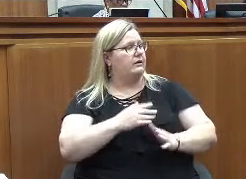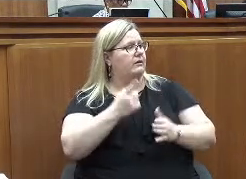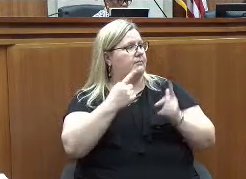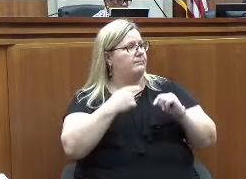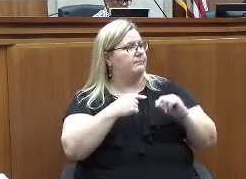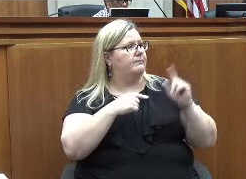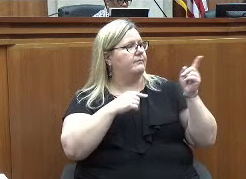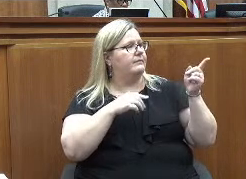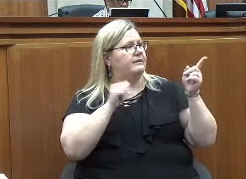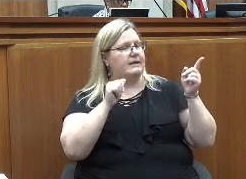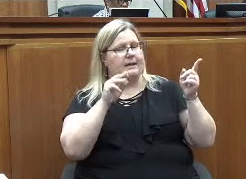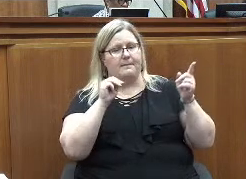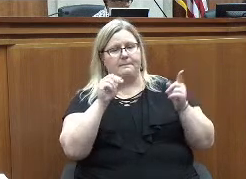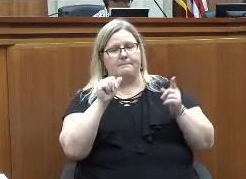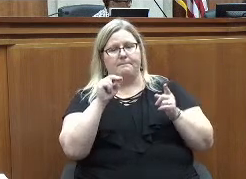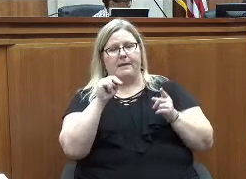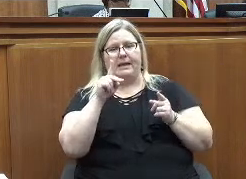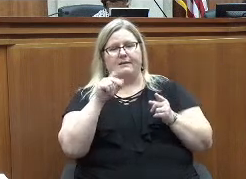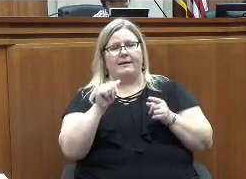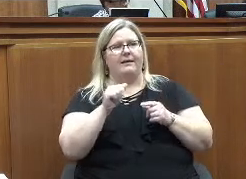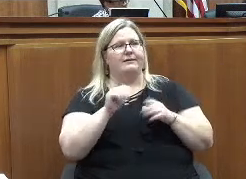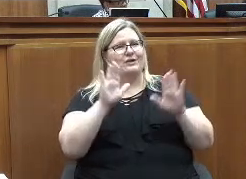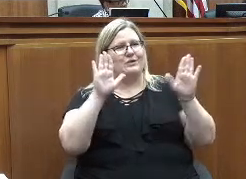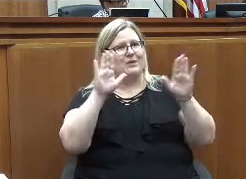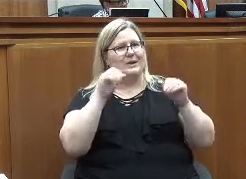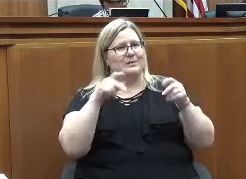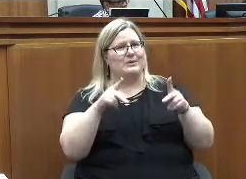Amanda, great opportunity here.